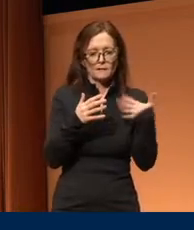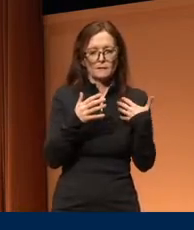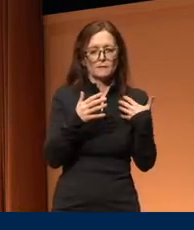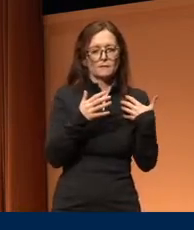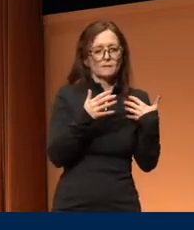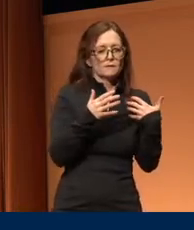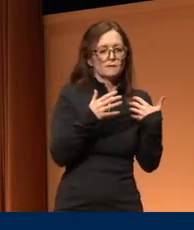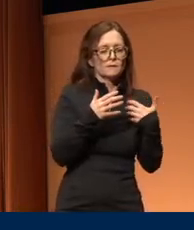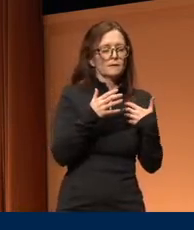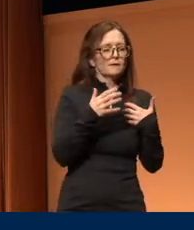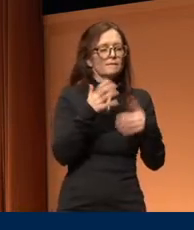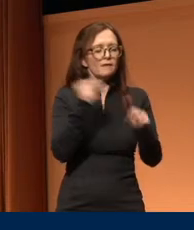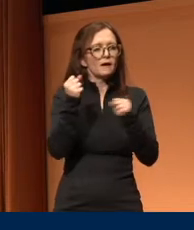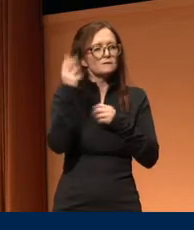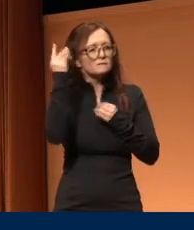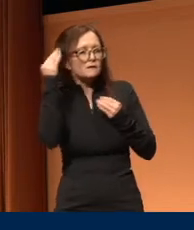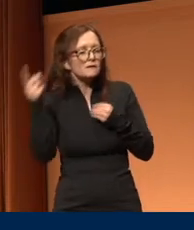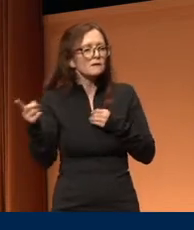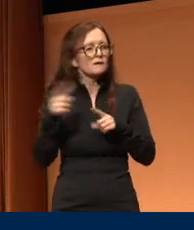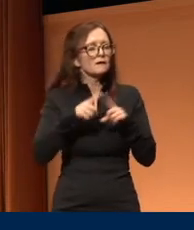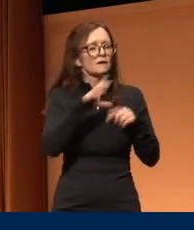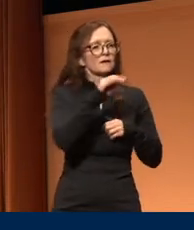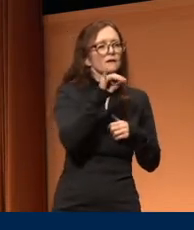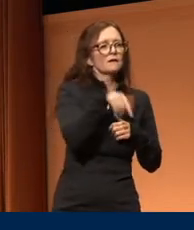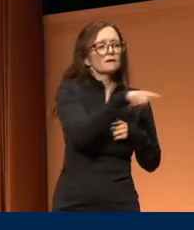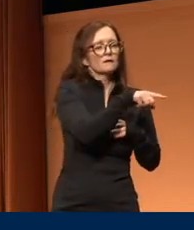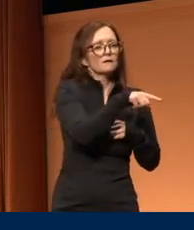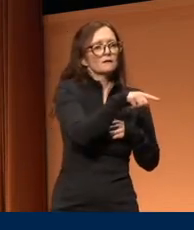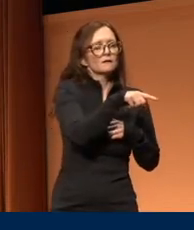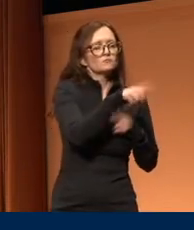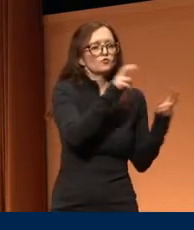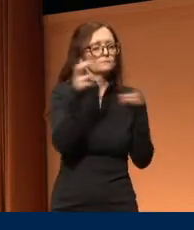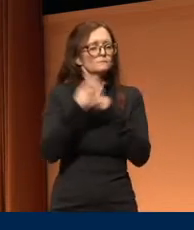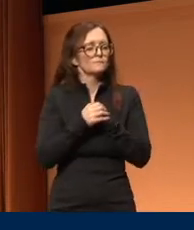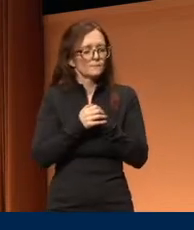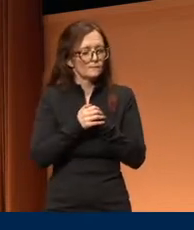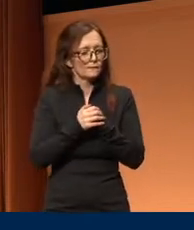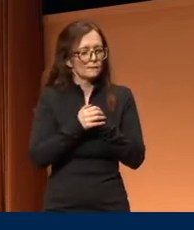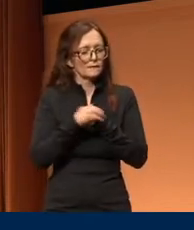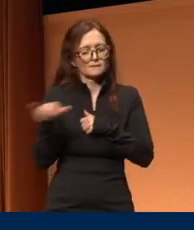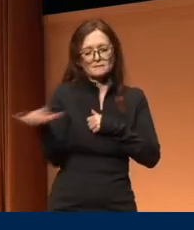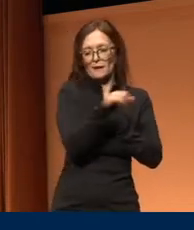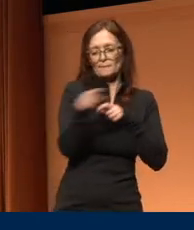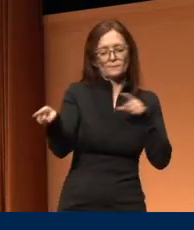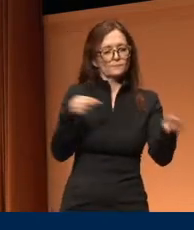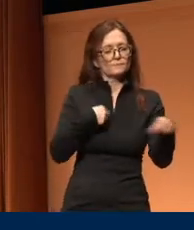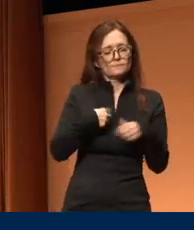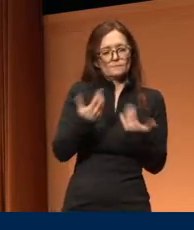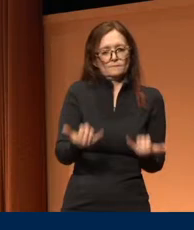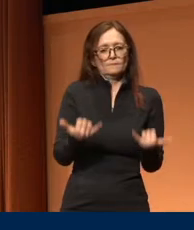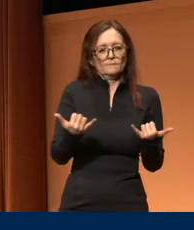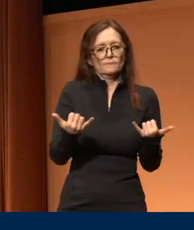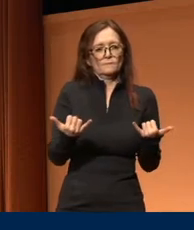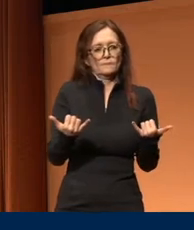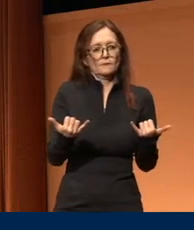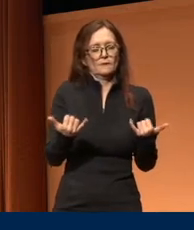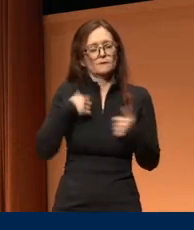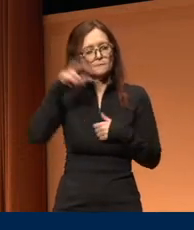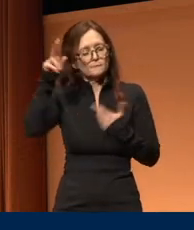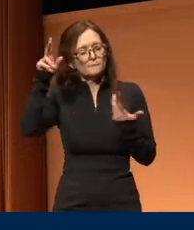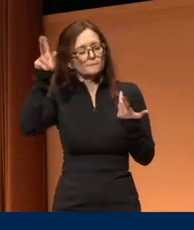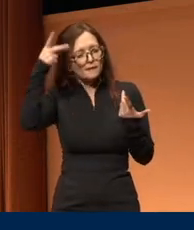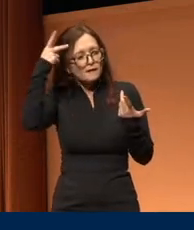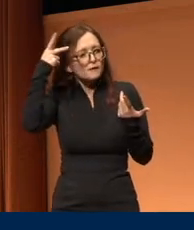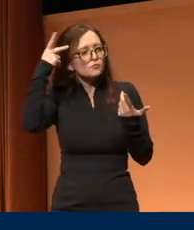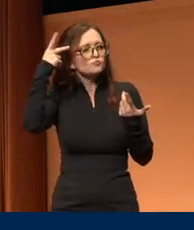fast and slow thinking in the Kahneman and Tversky terms. And like them, I too now seek to anchor political judgment